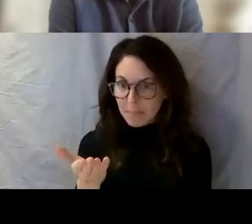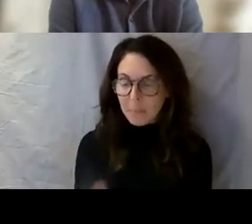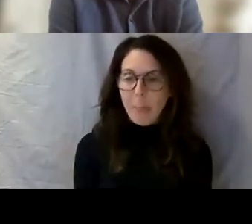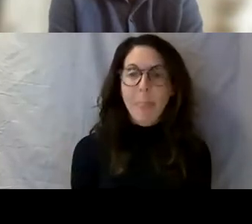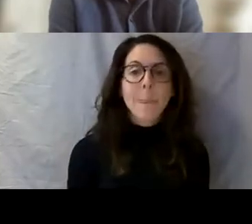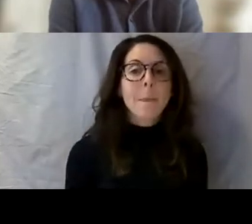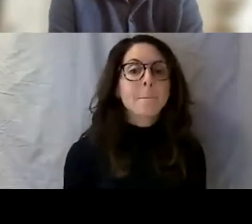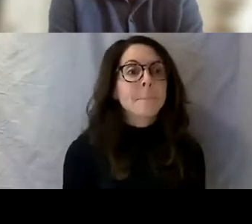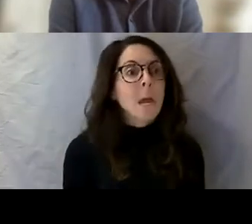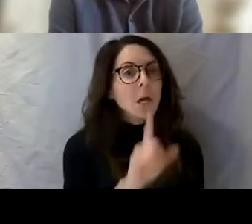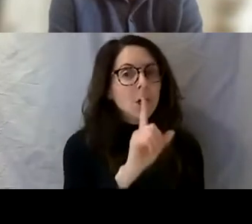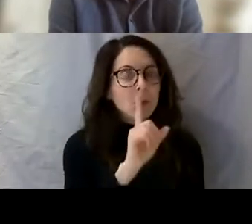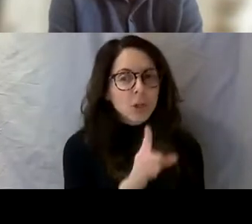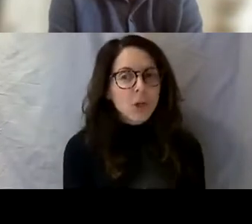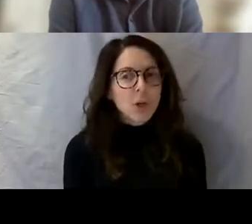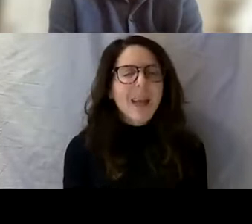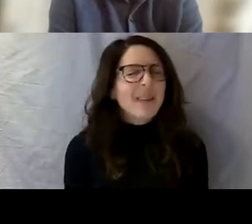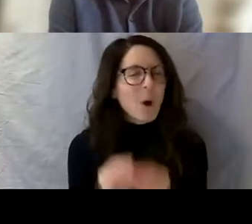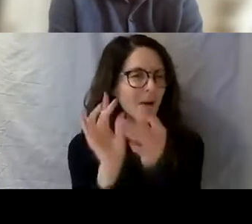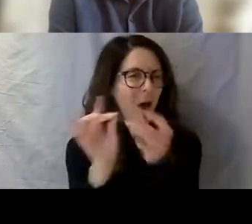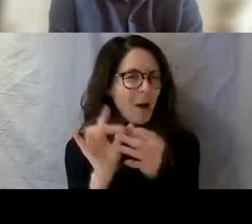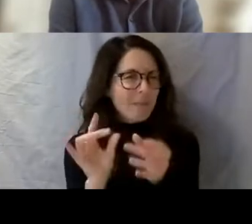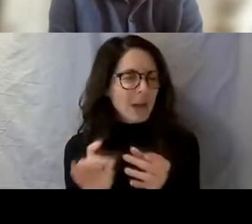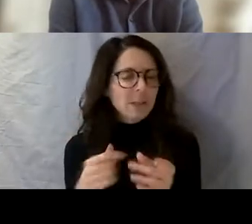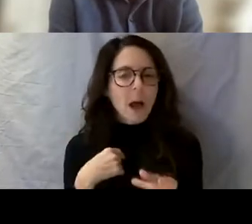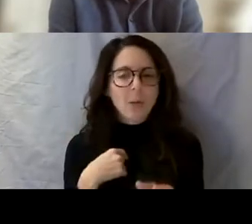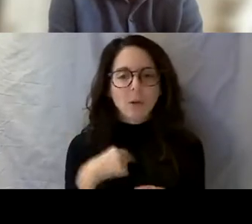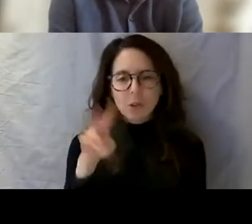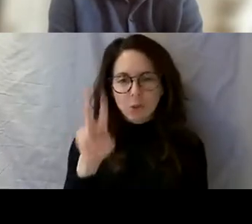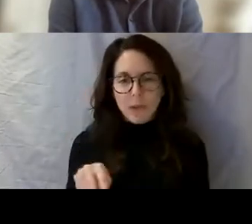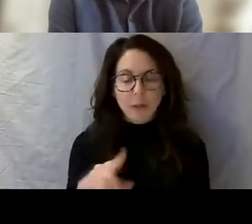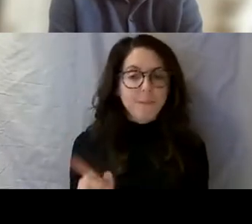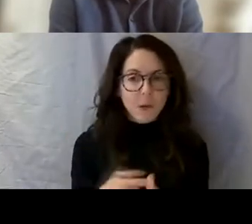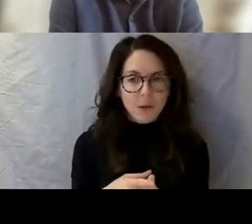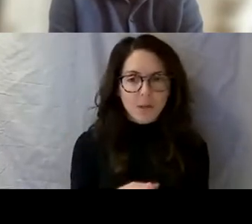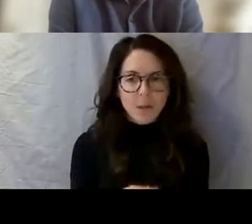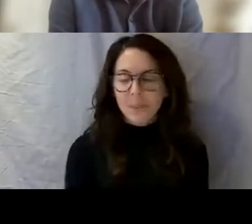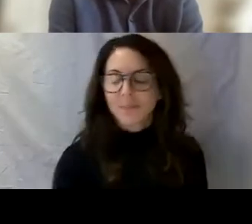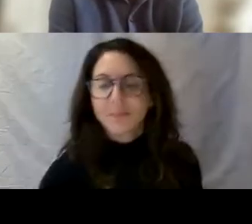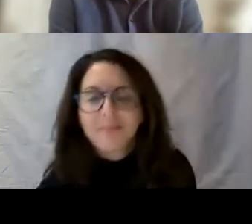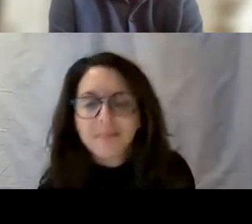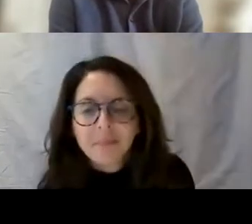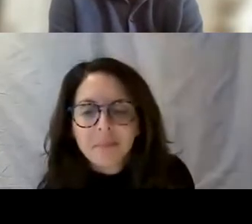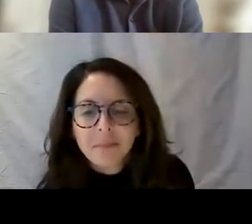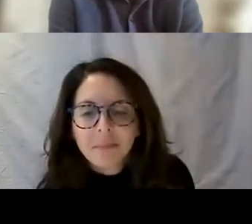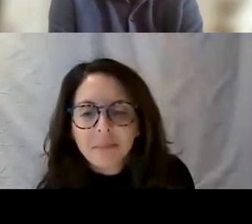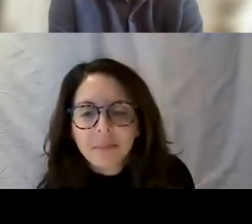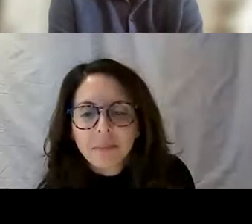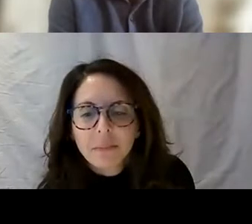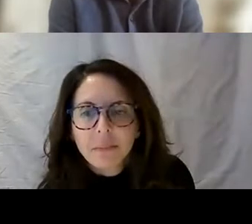Sure. I think there are a bit more musings or comments. So I'll just read the first one out loud, and I don't think there's a specific question